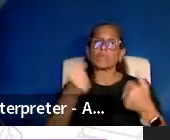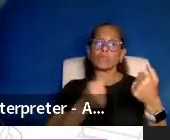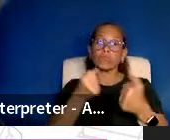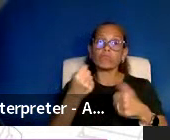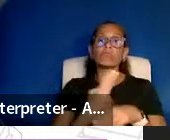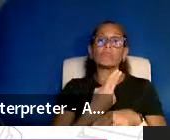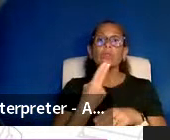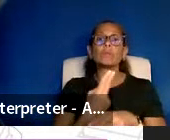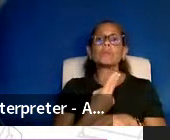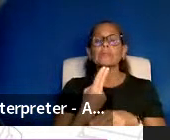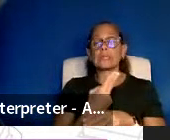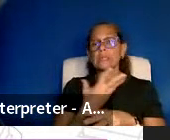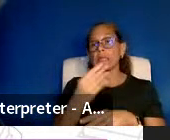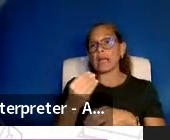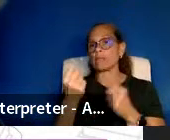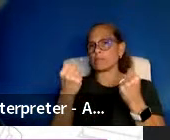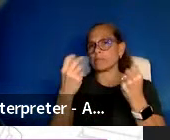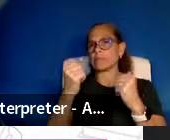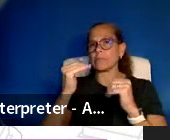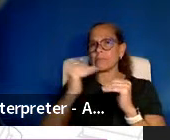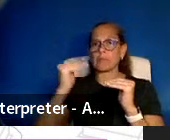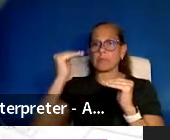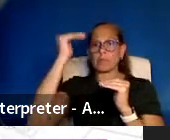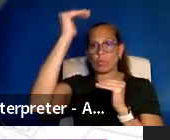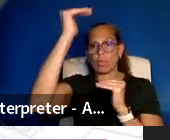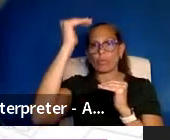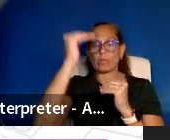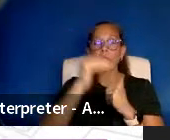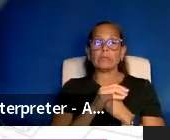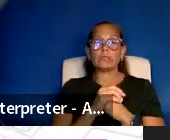in multi-story buildings. Next slide, please.